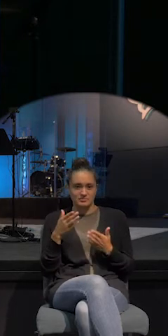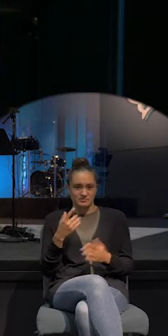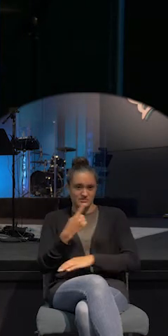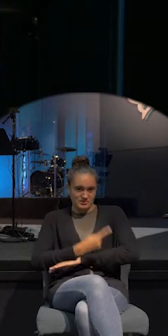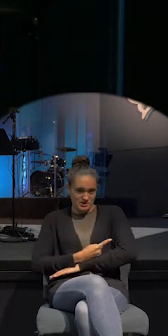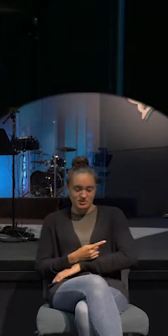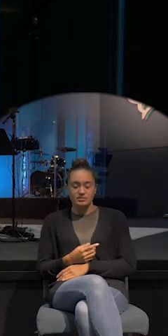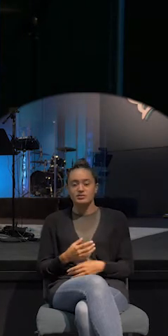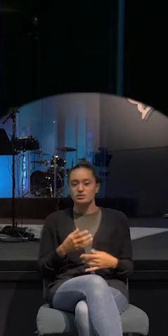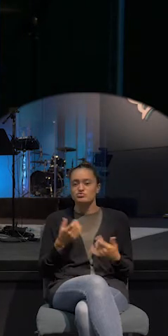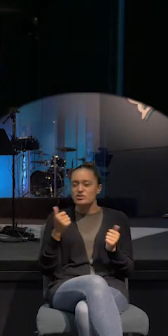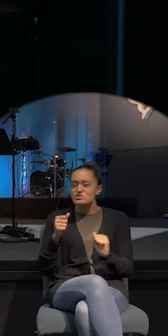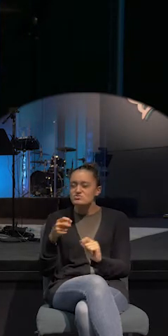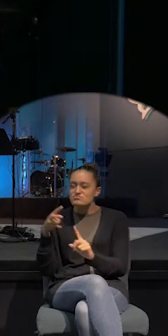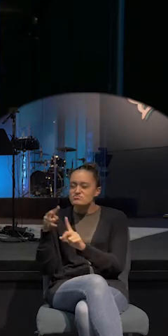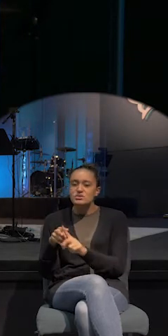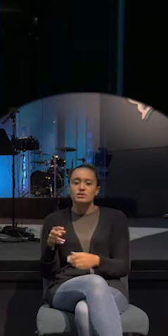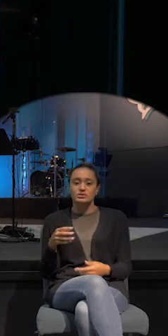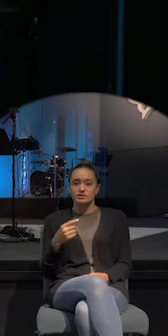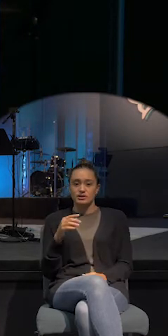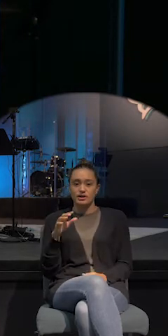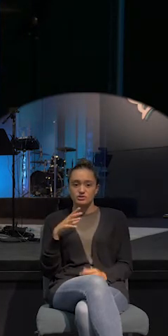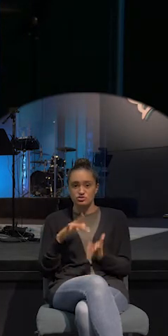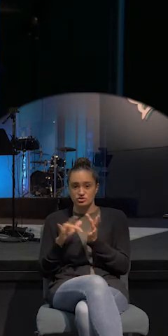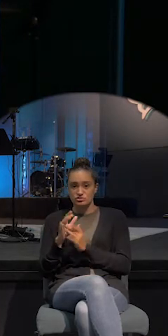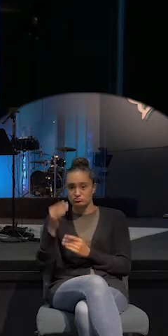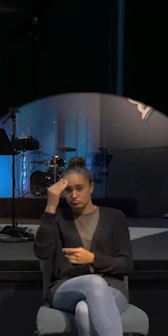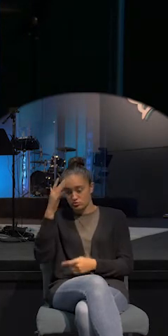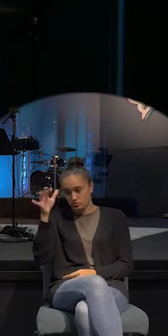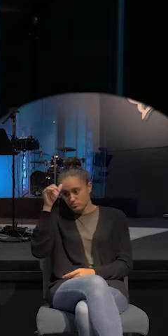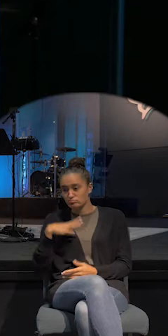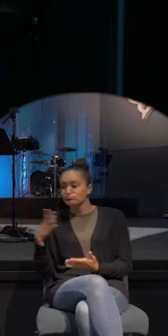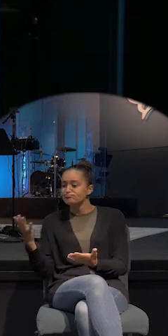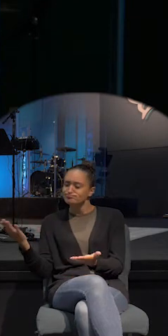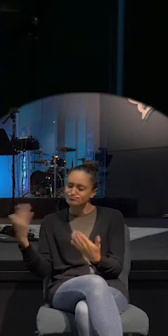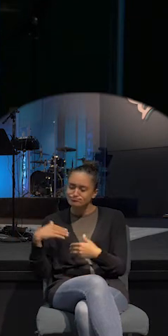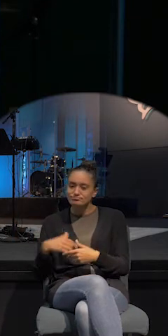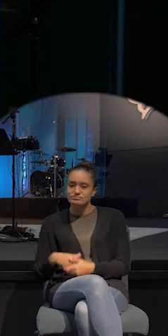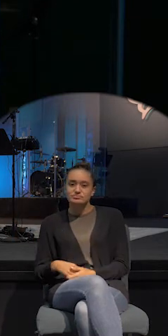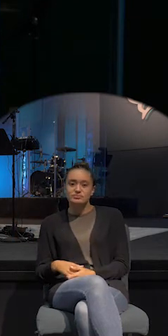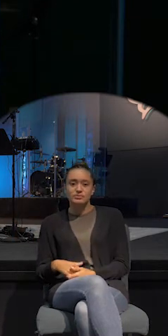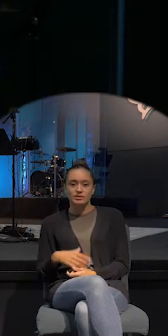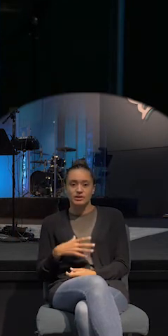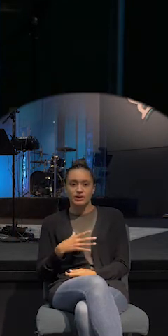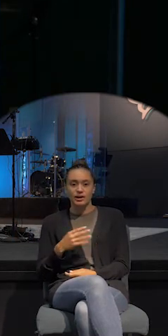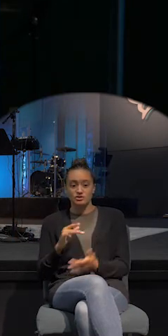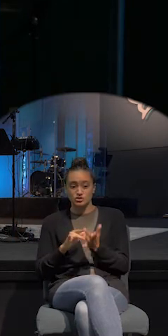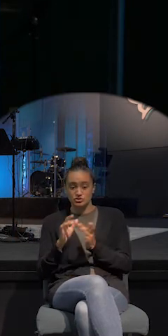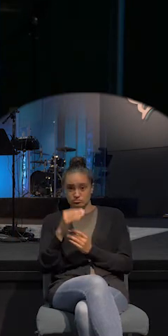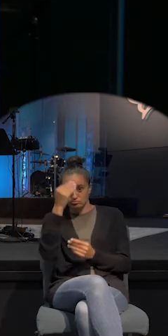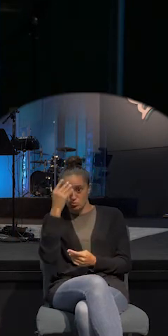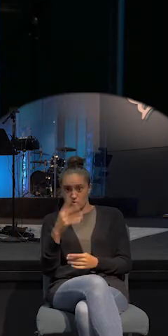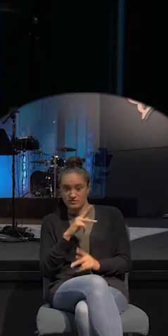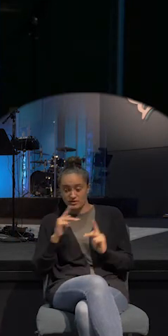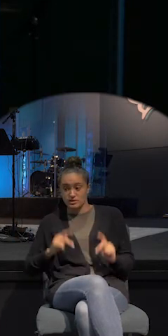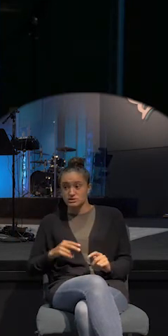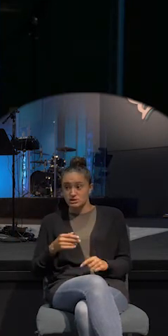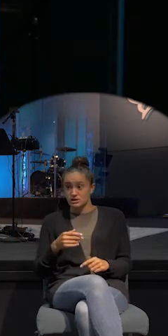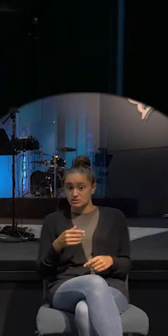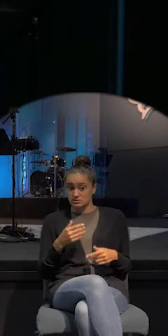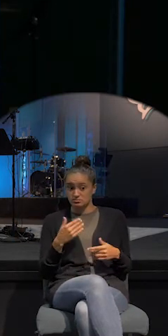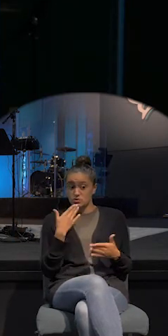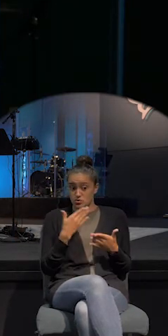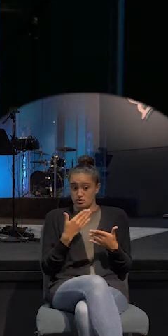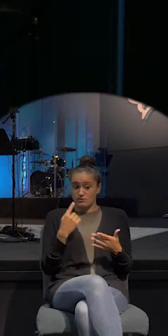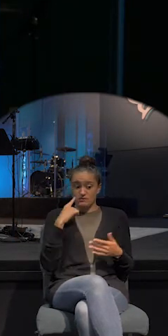to the man who had the withered hand, 'Step forward.' Then he said to them, 'Is it lawful on the Sabbath to do good or to